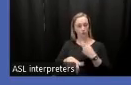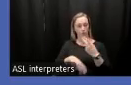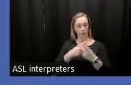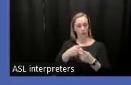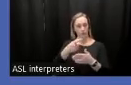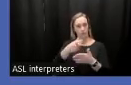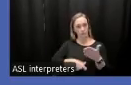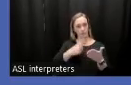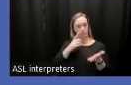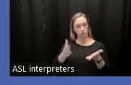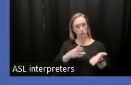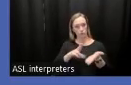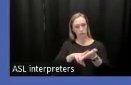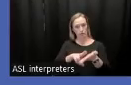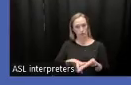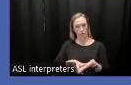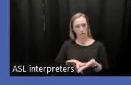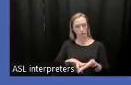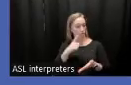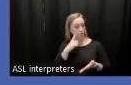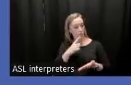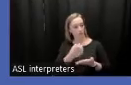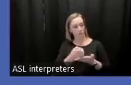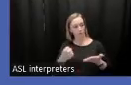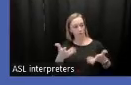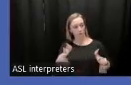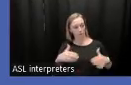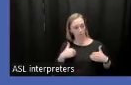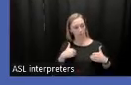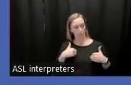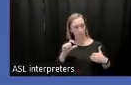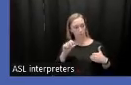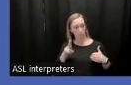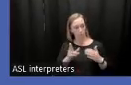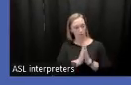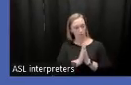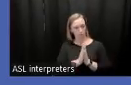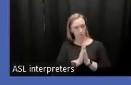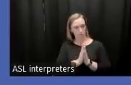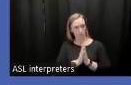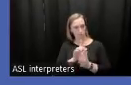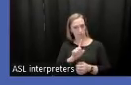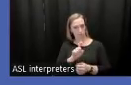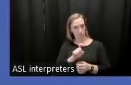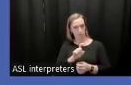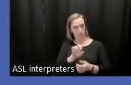And is this for existing equipment? That you currently have?